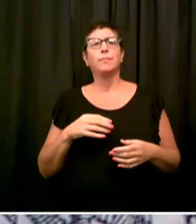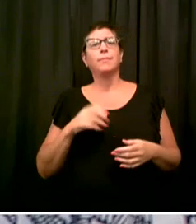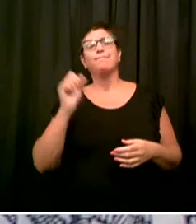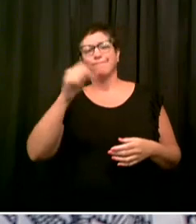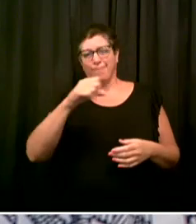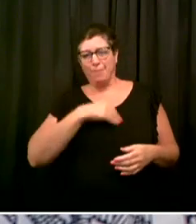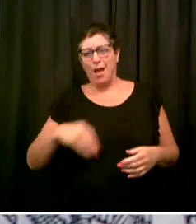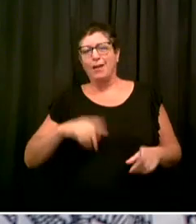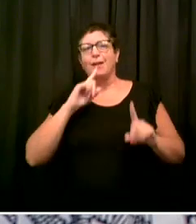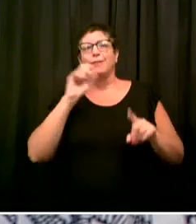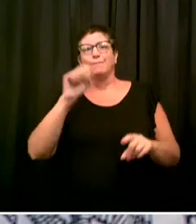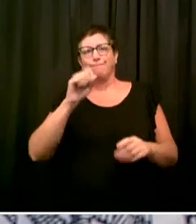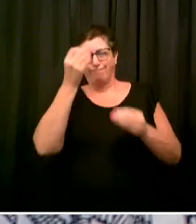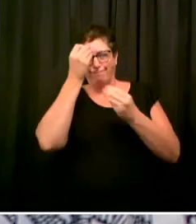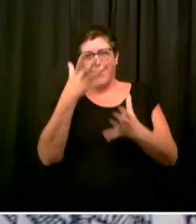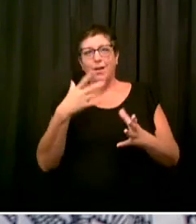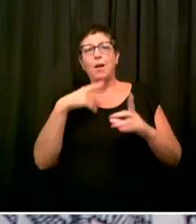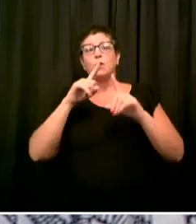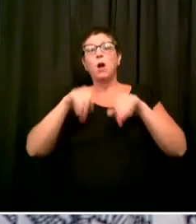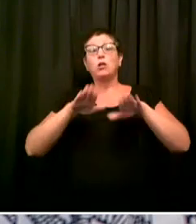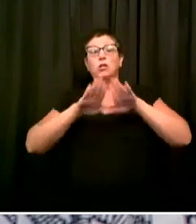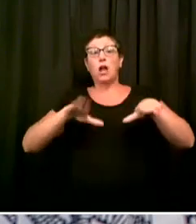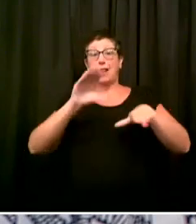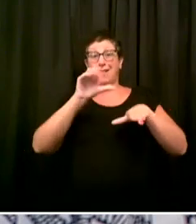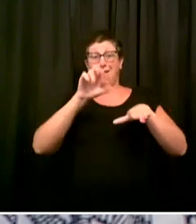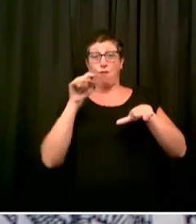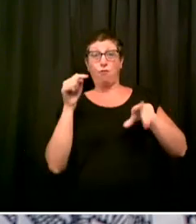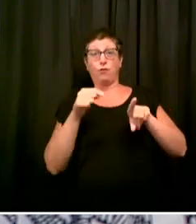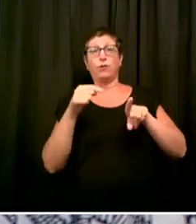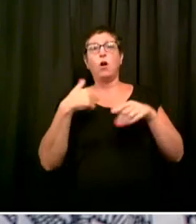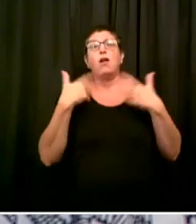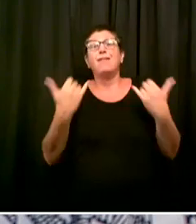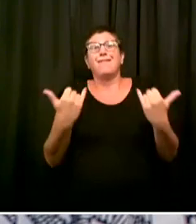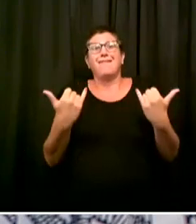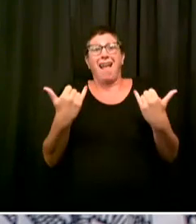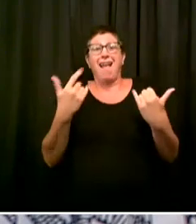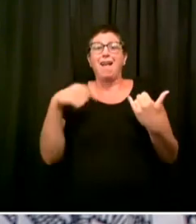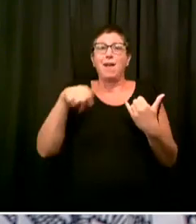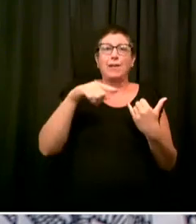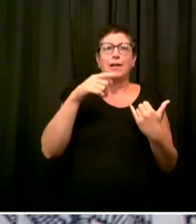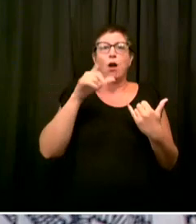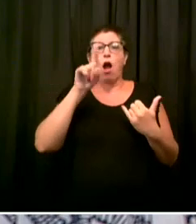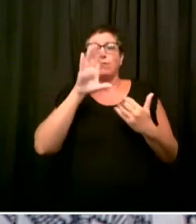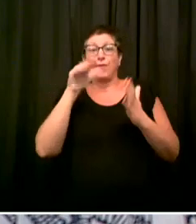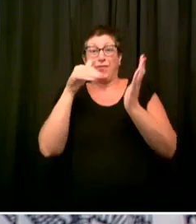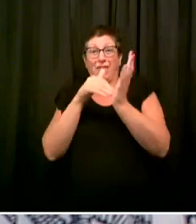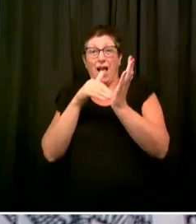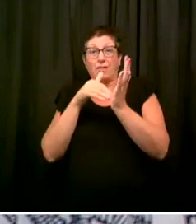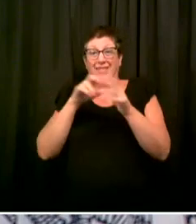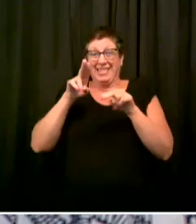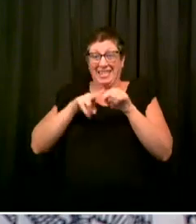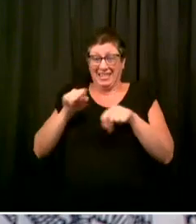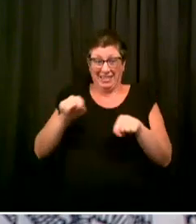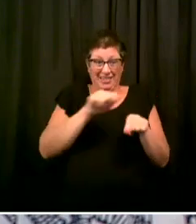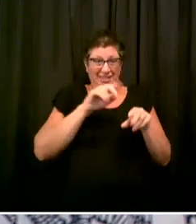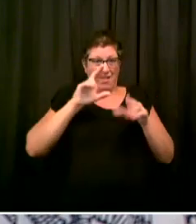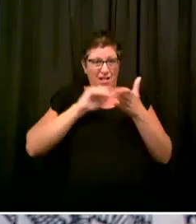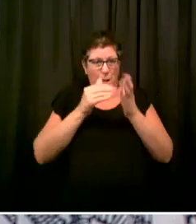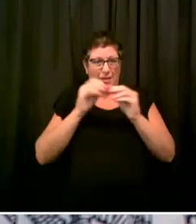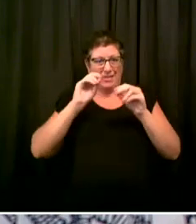Status is still 100,000 seats will be available for free. And I want to say that again, 100,000 childcare seats for free.